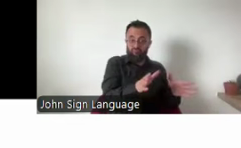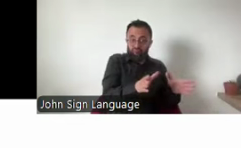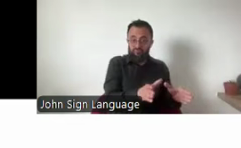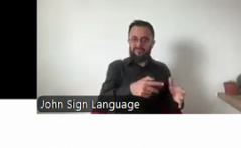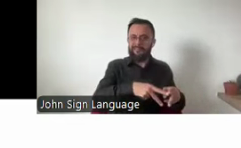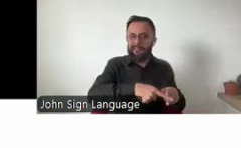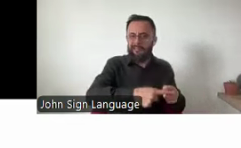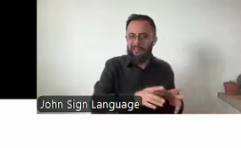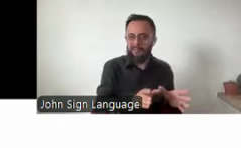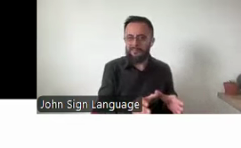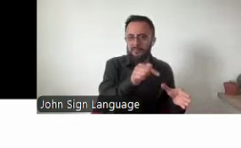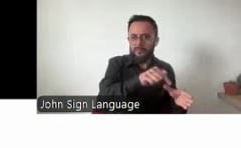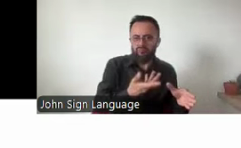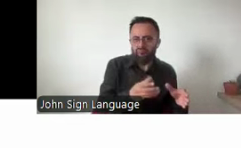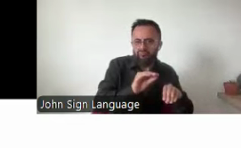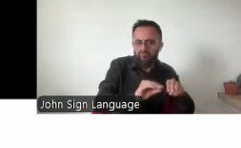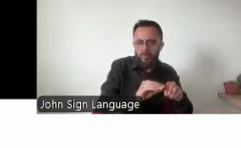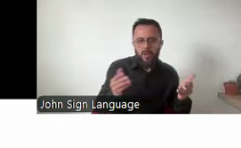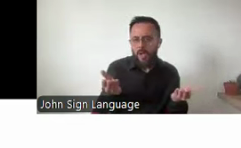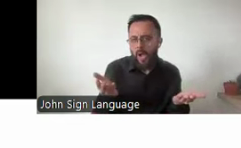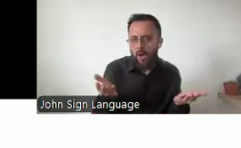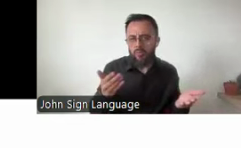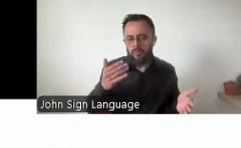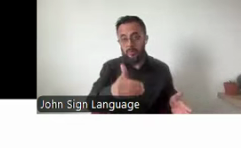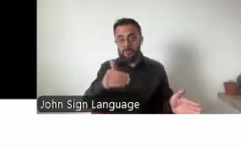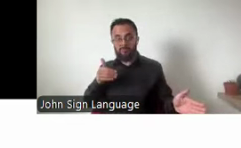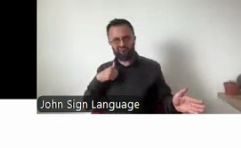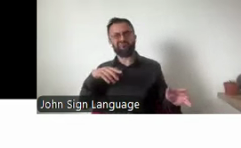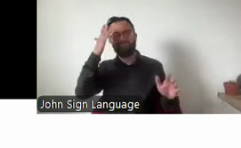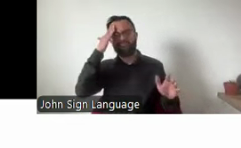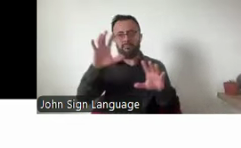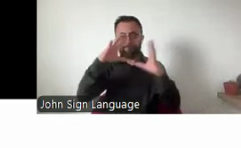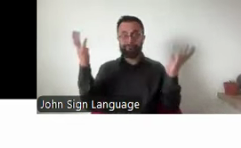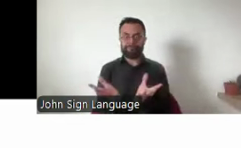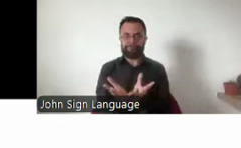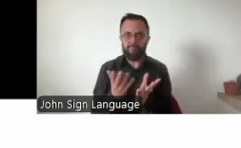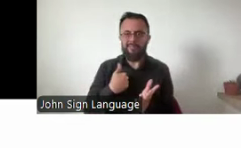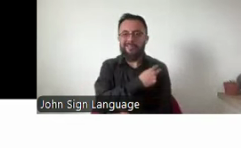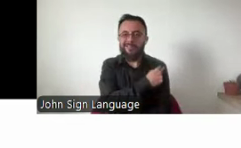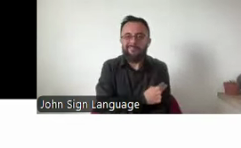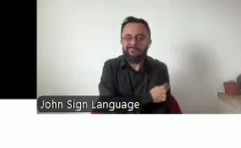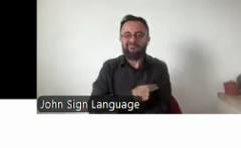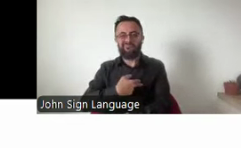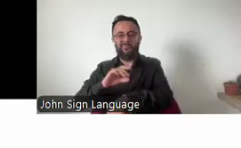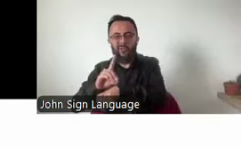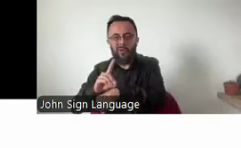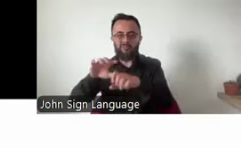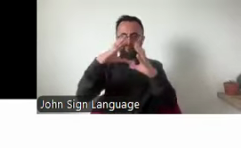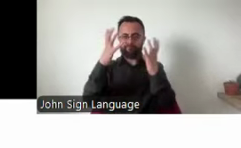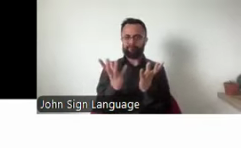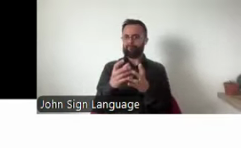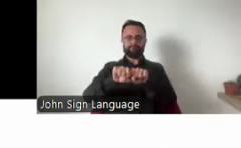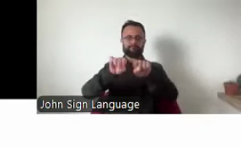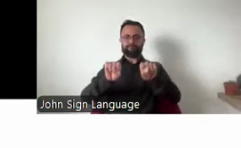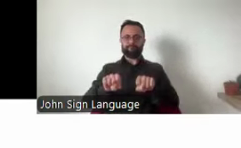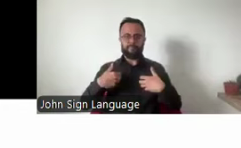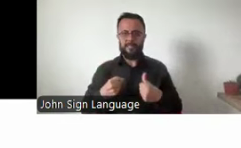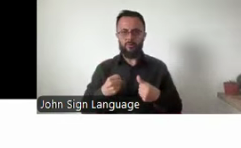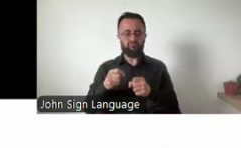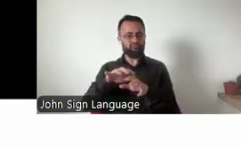actors are very much striving for health for all, making sure that all the services that we provide